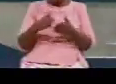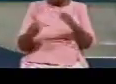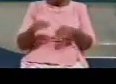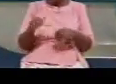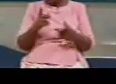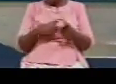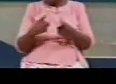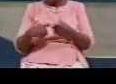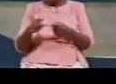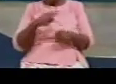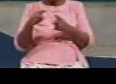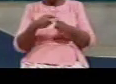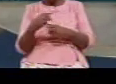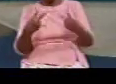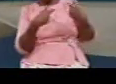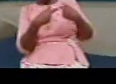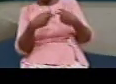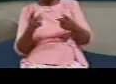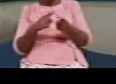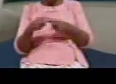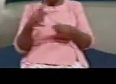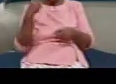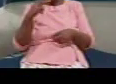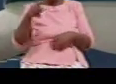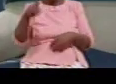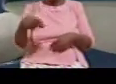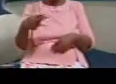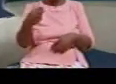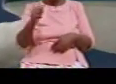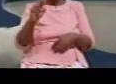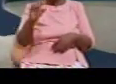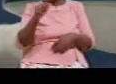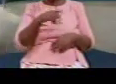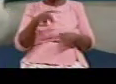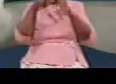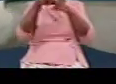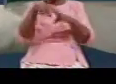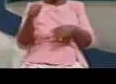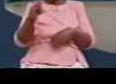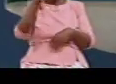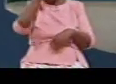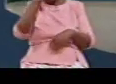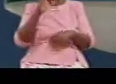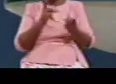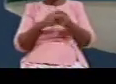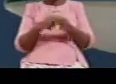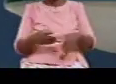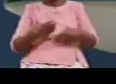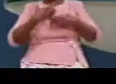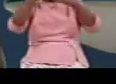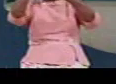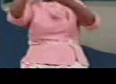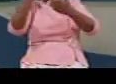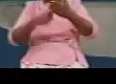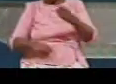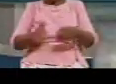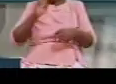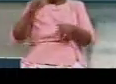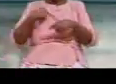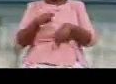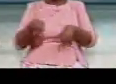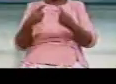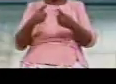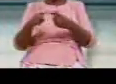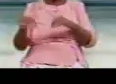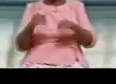they looked back, they saw Pharaoh and the chariots of Egypt, and they cried, what are we going to do? God